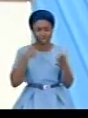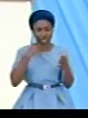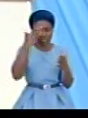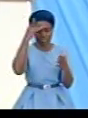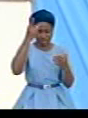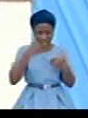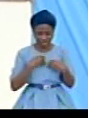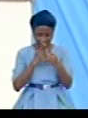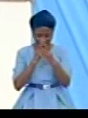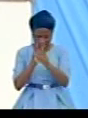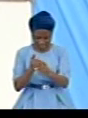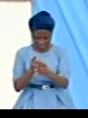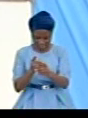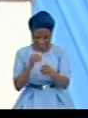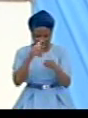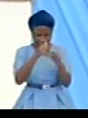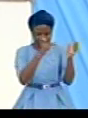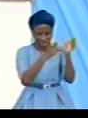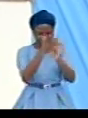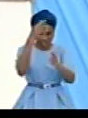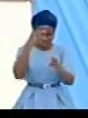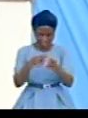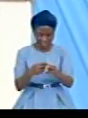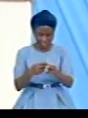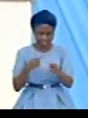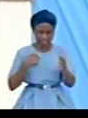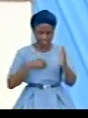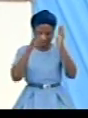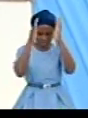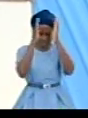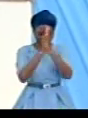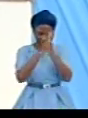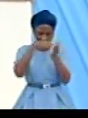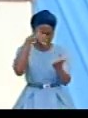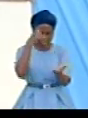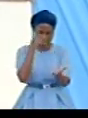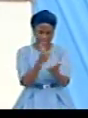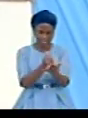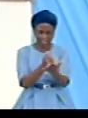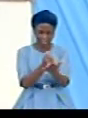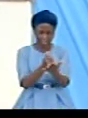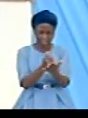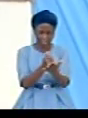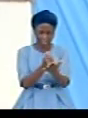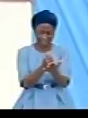In Jesus' name we pray.